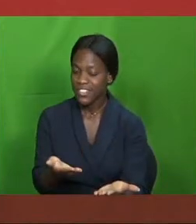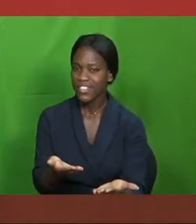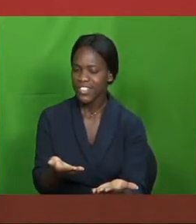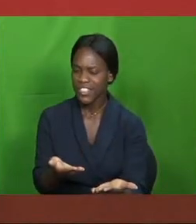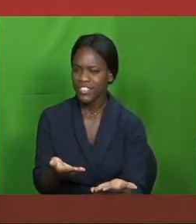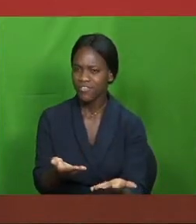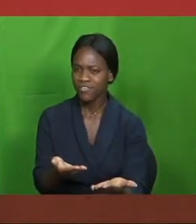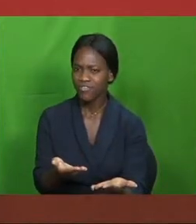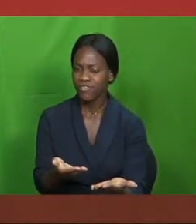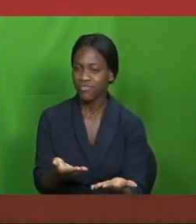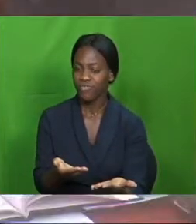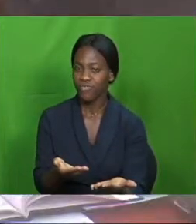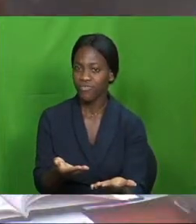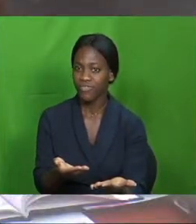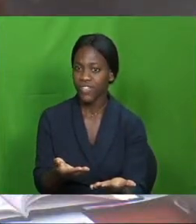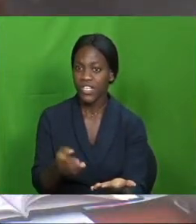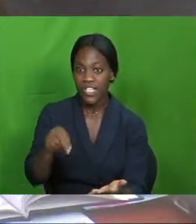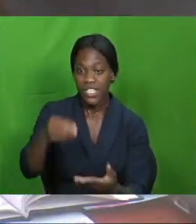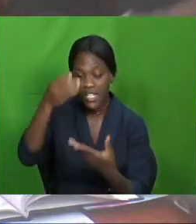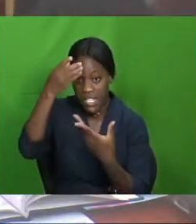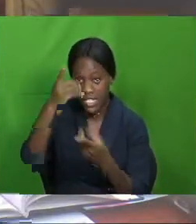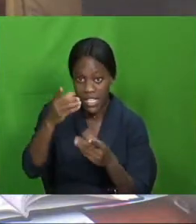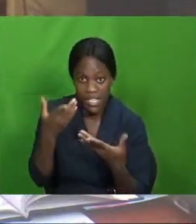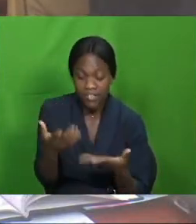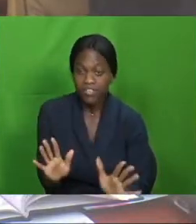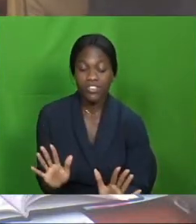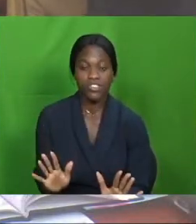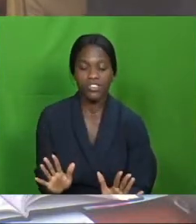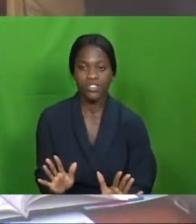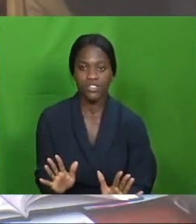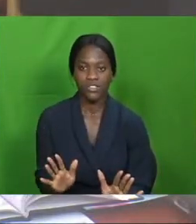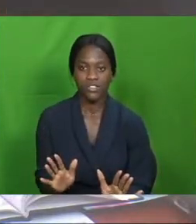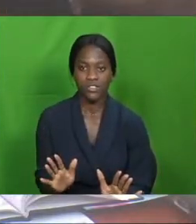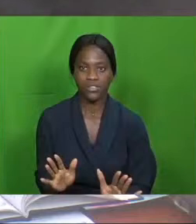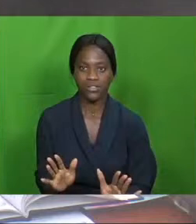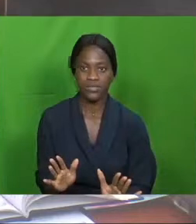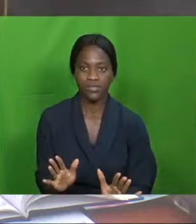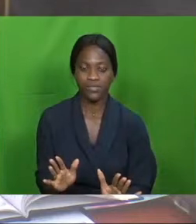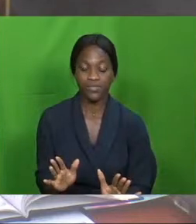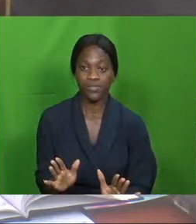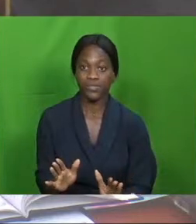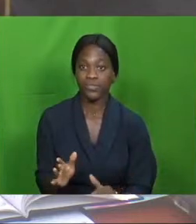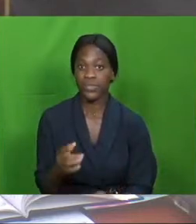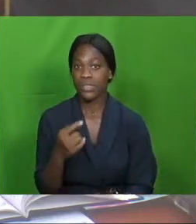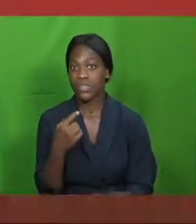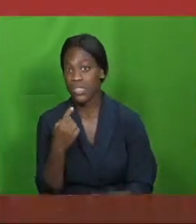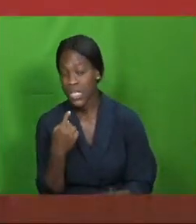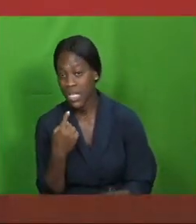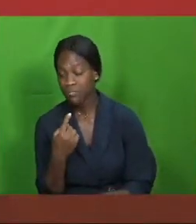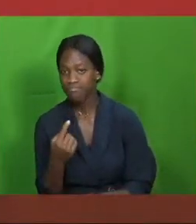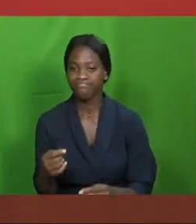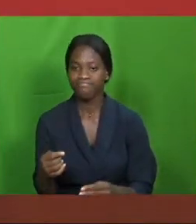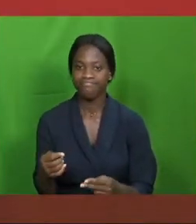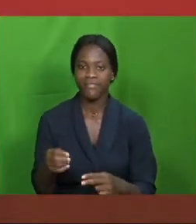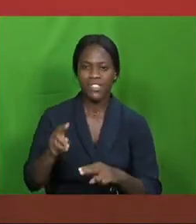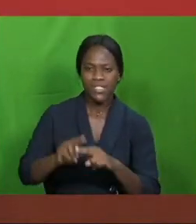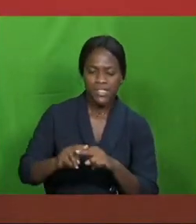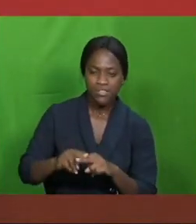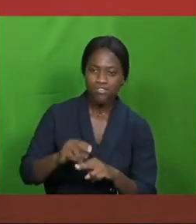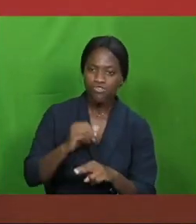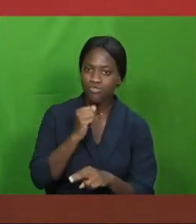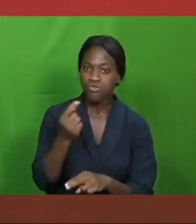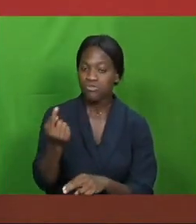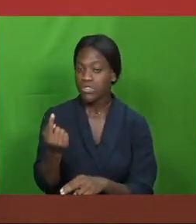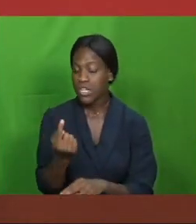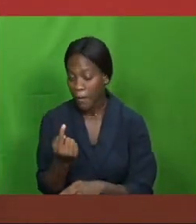an automatic determination was made as to the vacancy of the seat in question, and that the House as